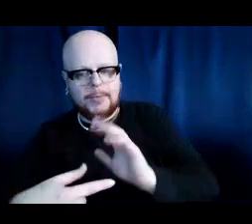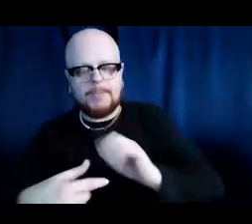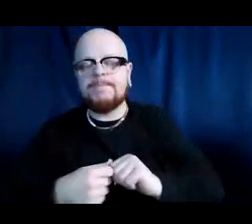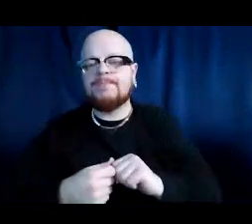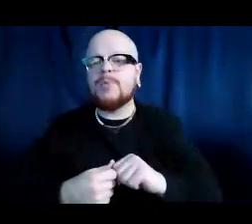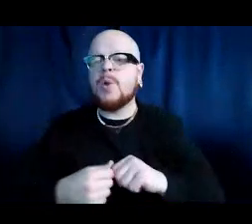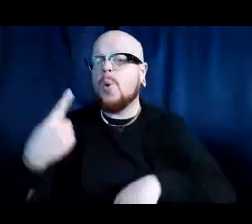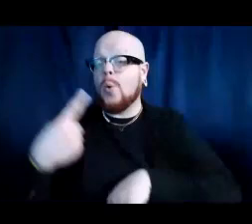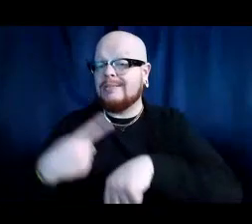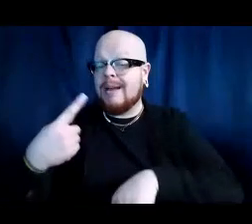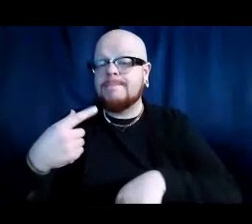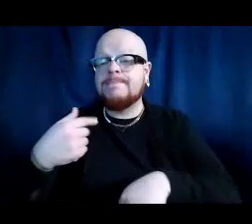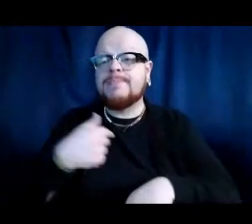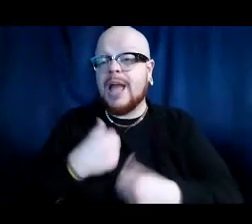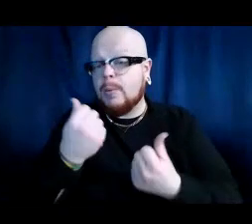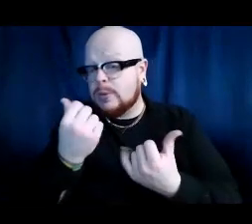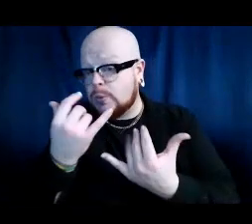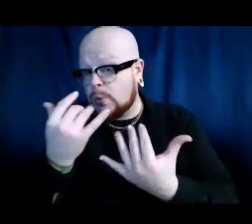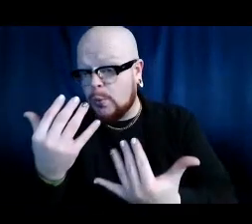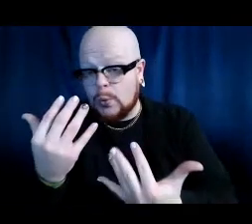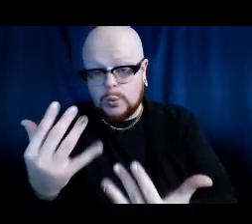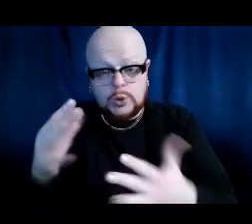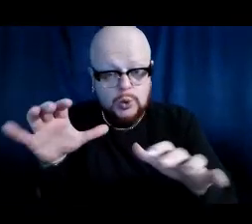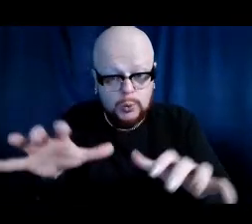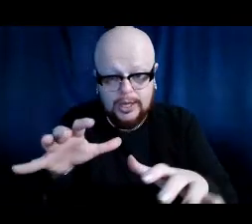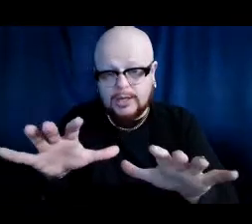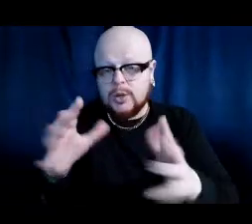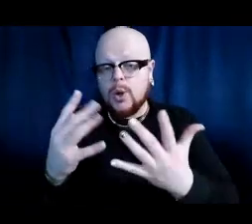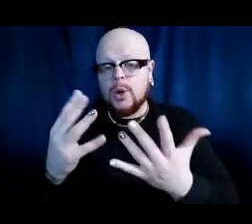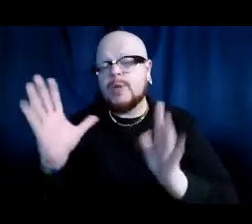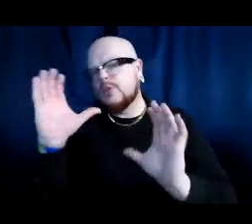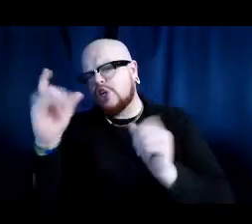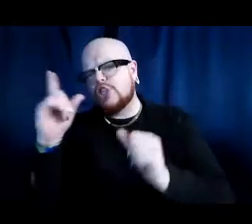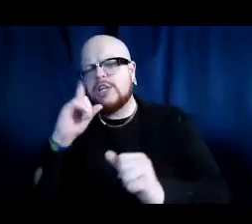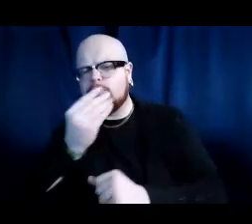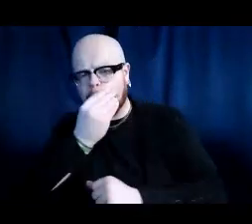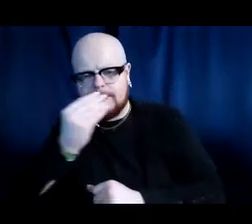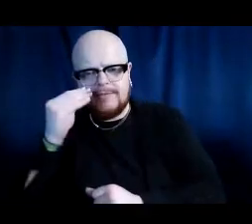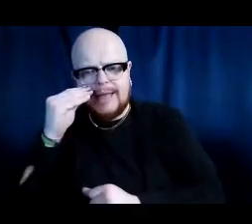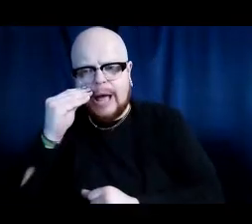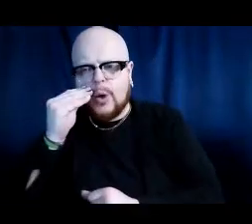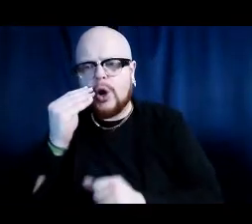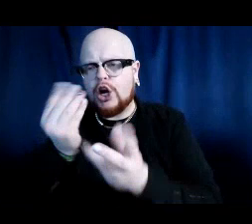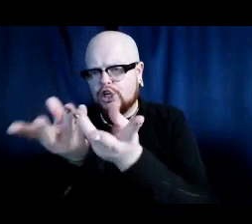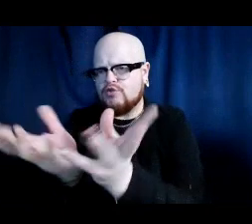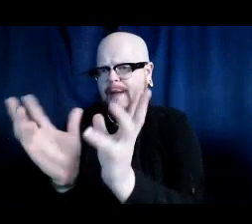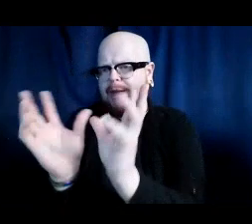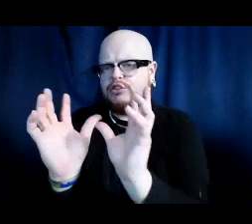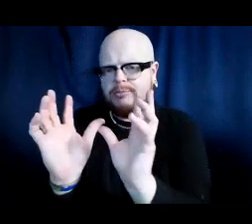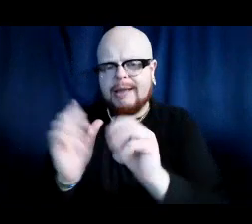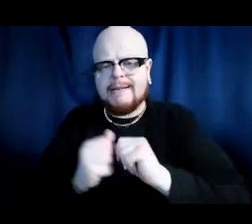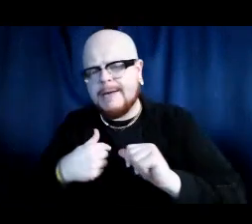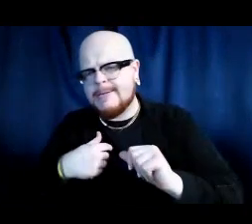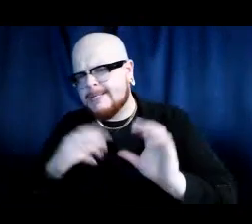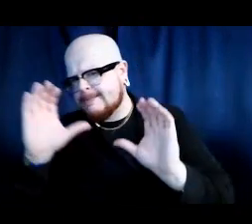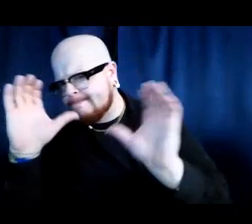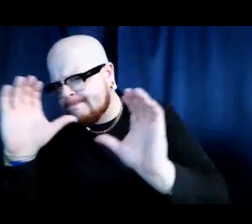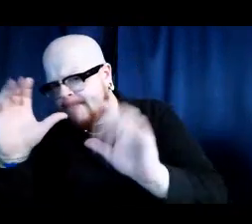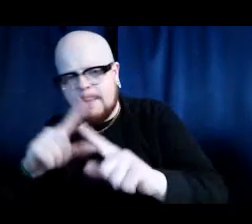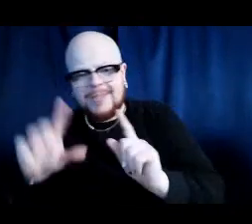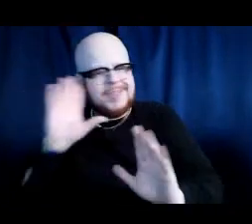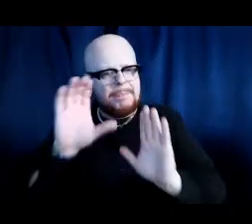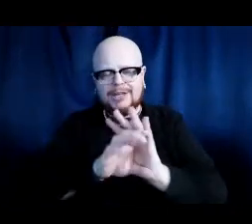pictures, but thankfully there were alt text descriptions of the pictures for the item that I wanted to order. So I'll